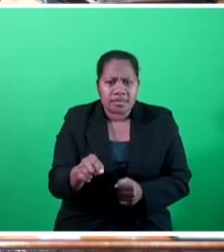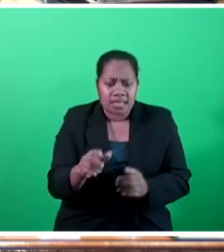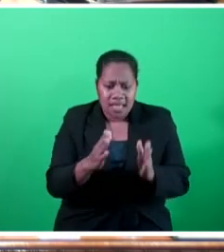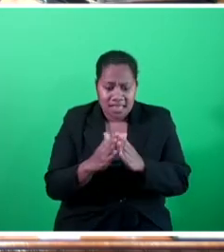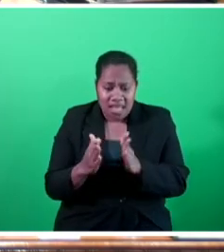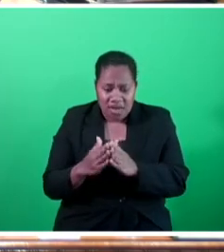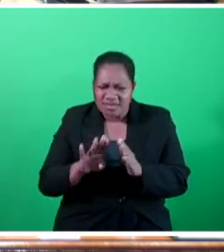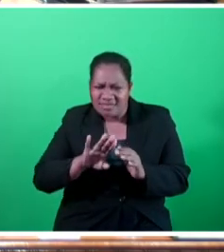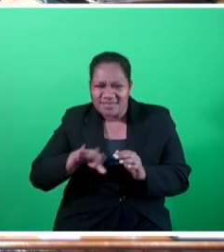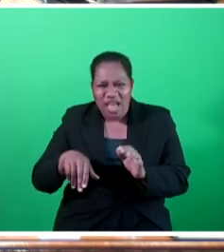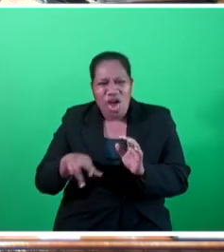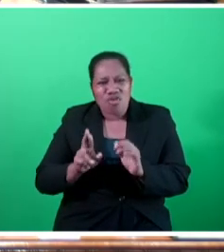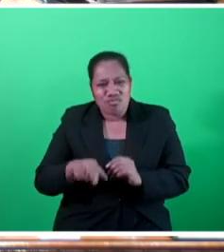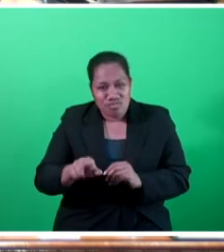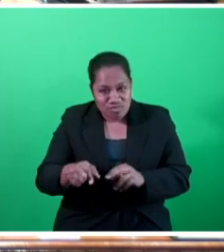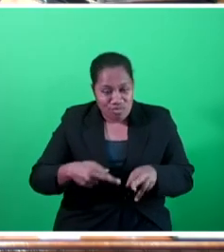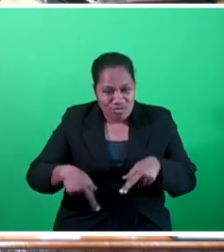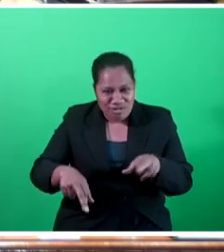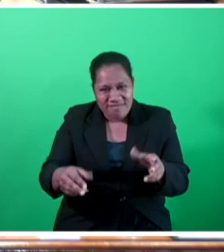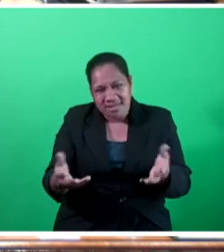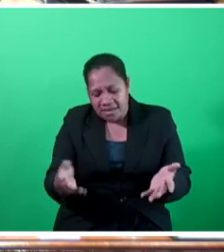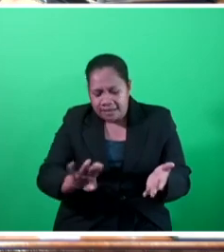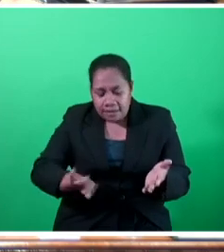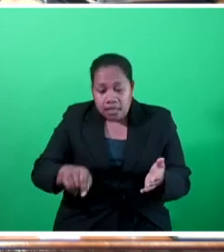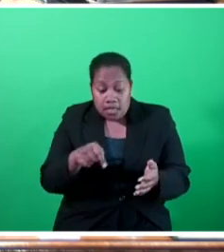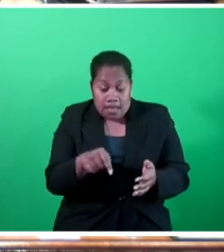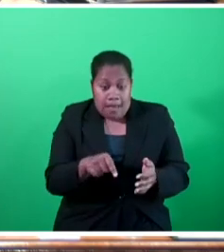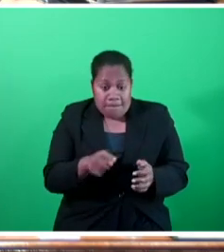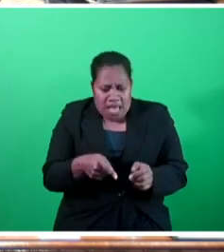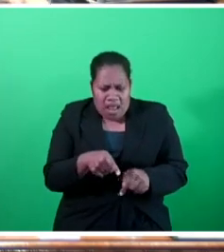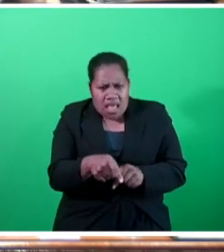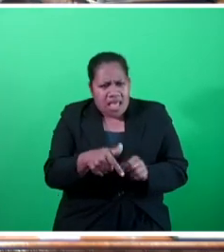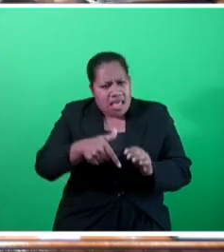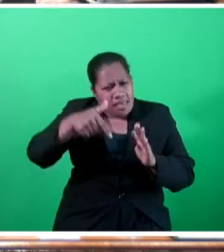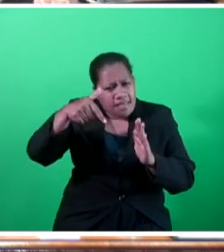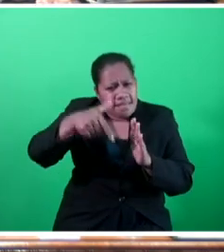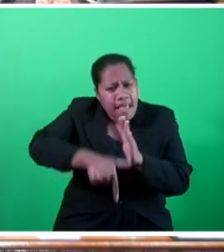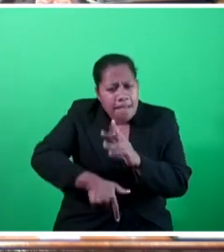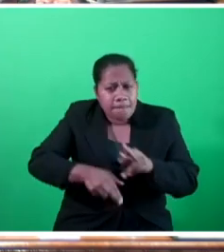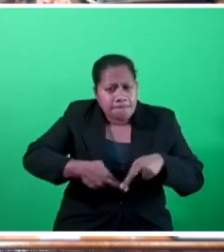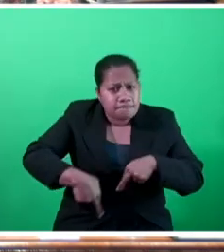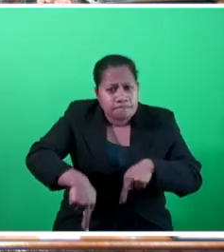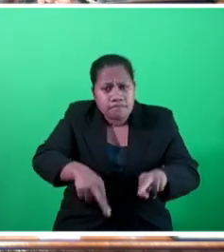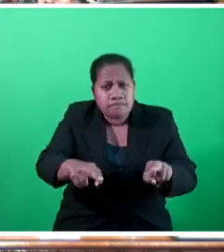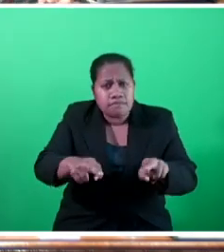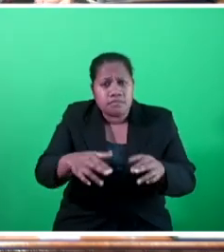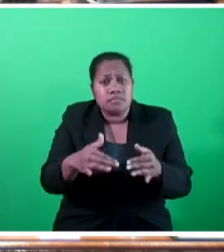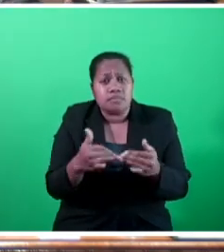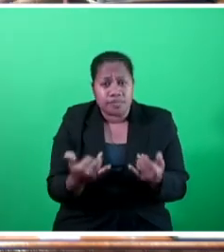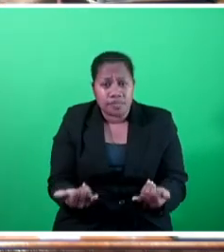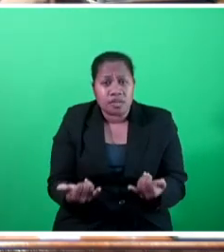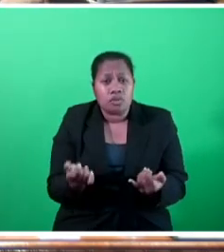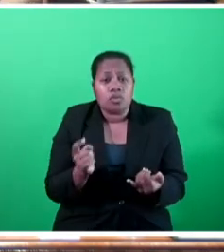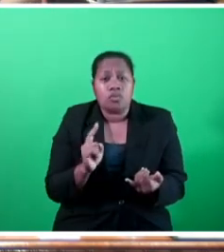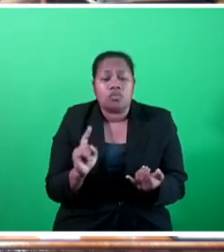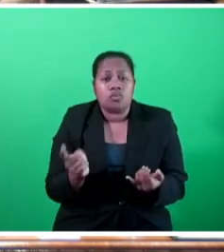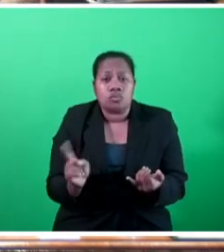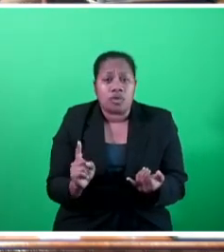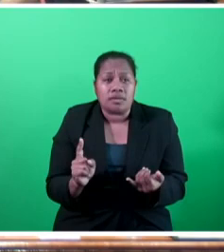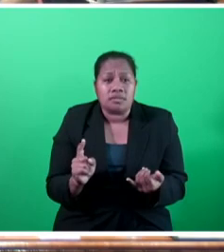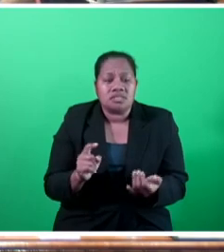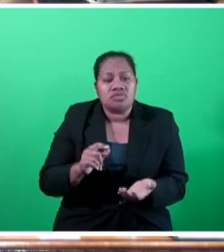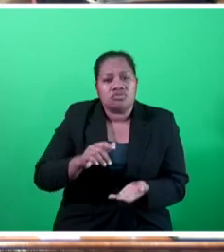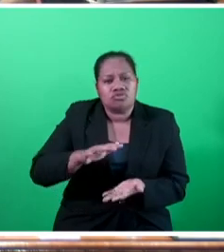but even then there may be some issues with it, the depth of those rivers have actually become extremely low. In other words, become